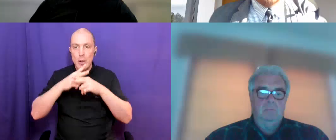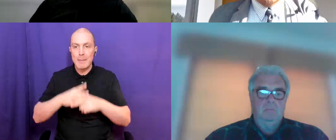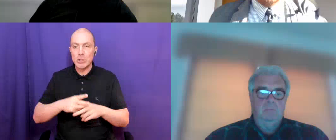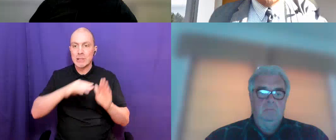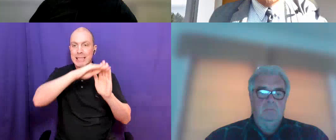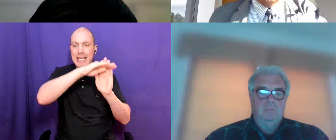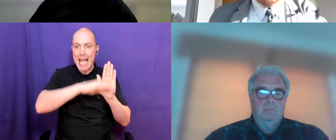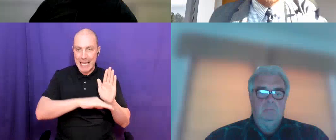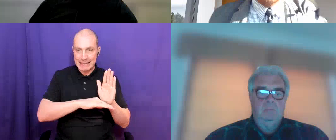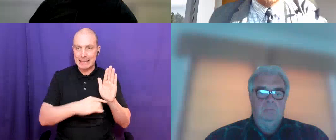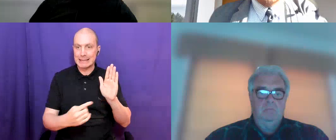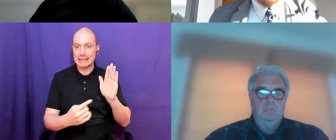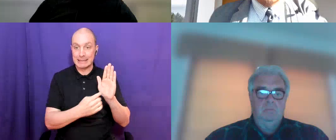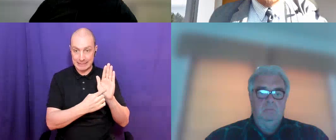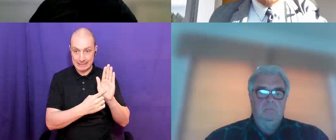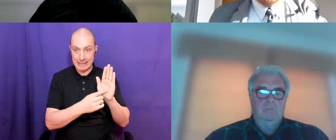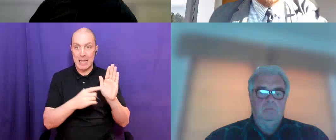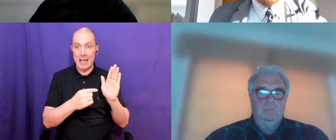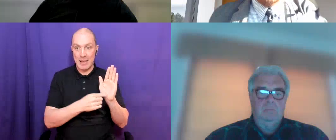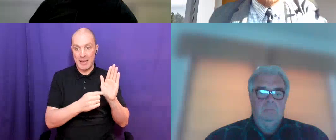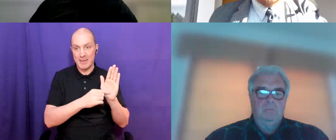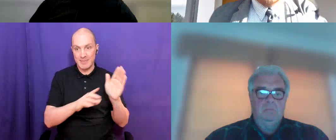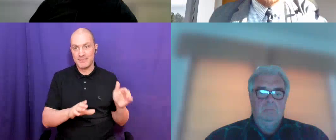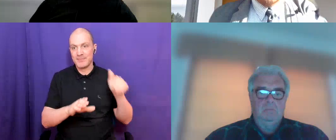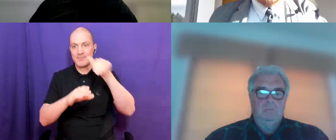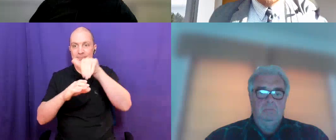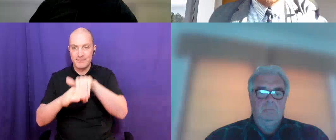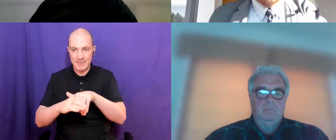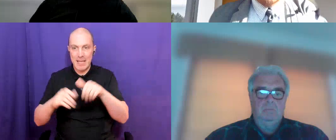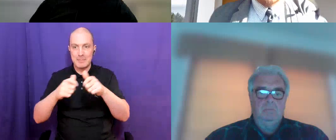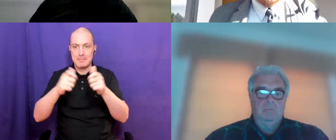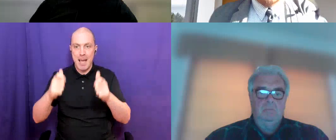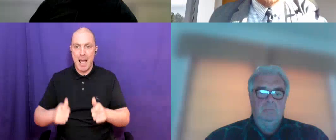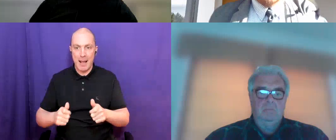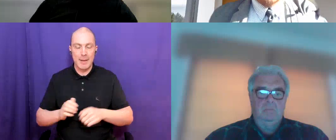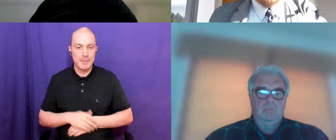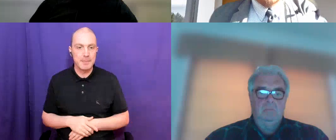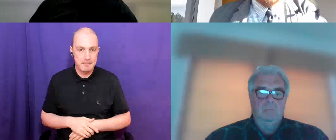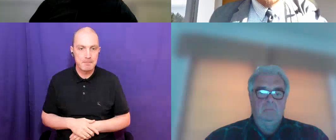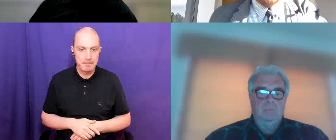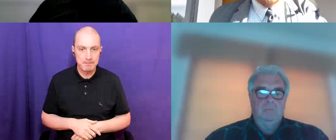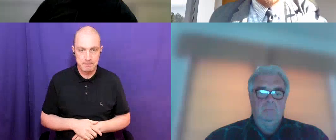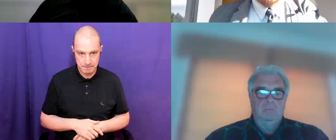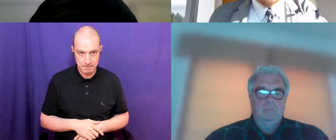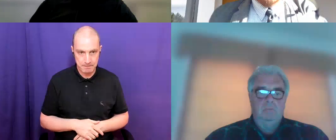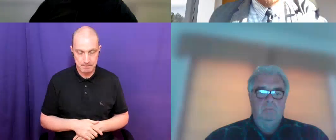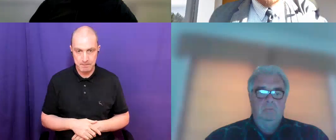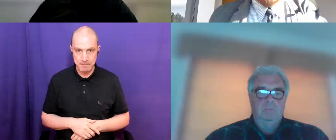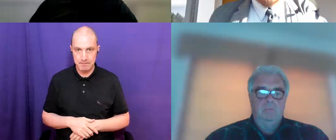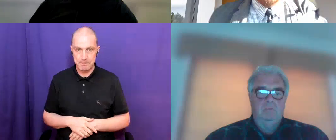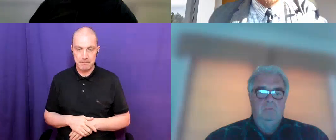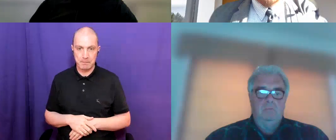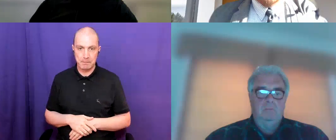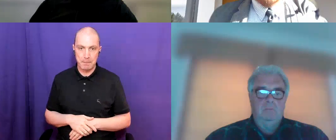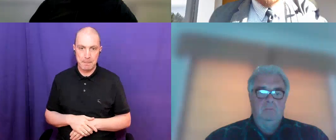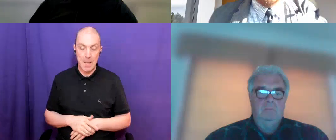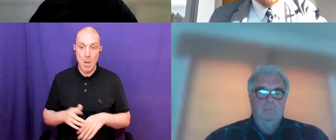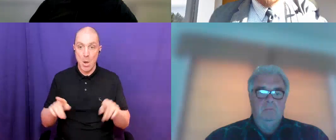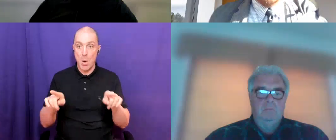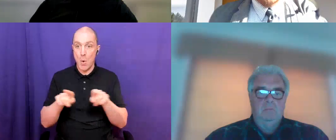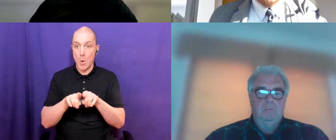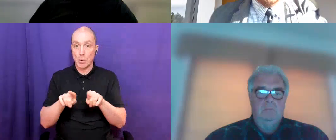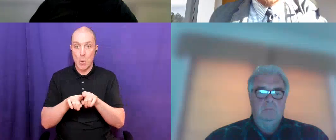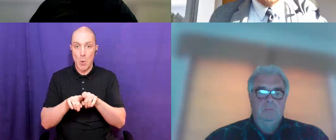find copies of that in your count information pack, but also available to you in online. And also we will